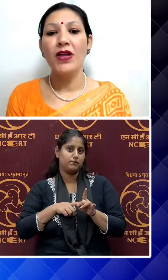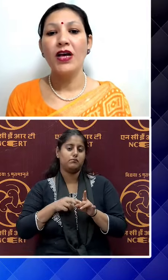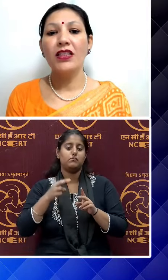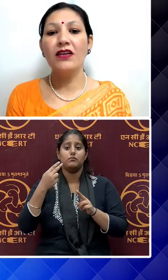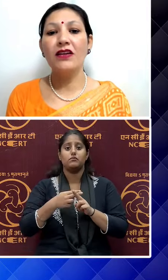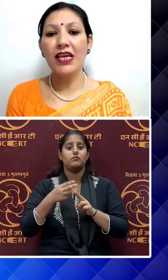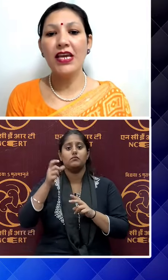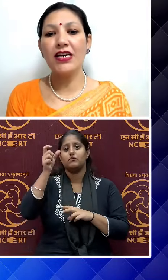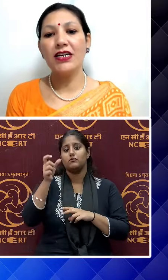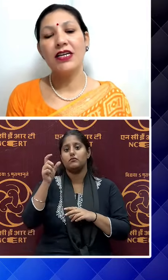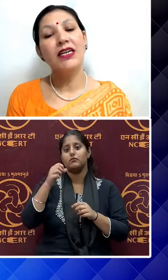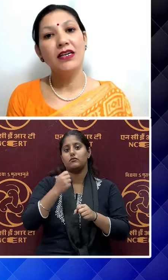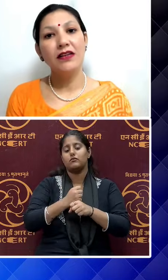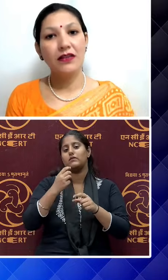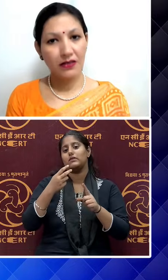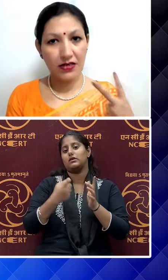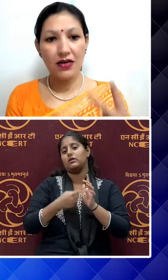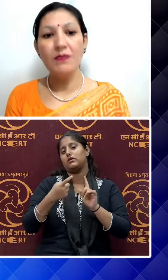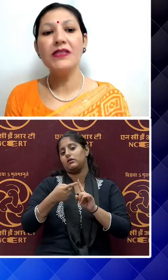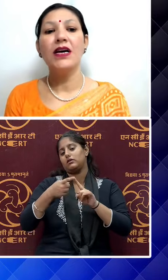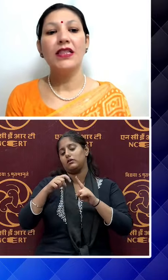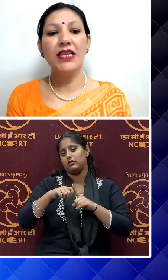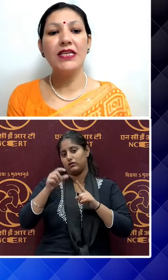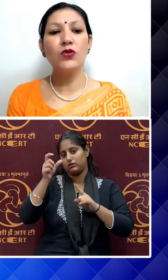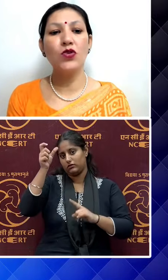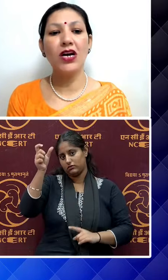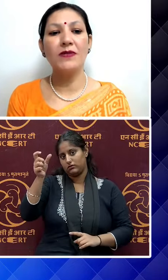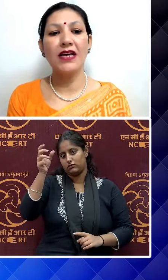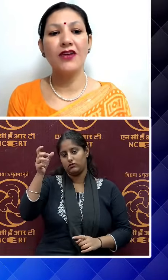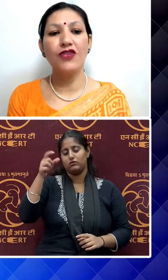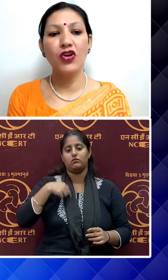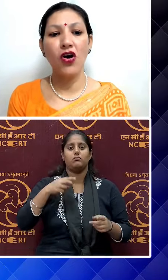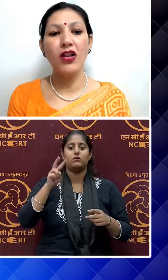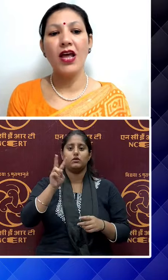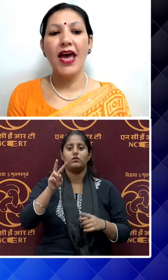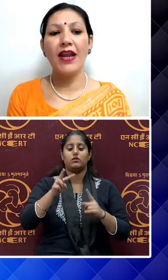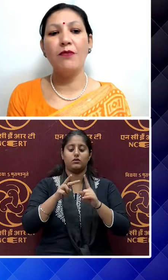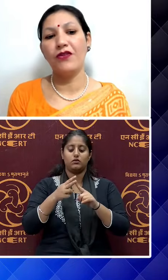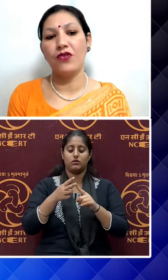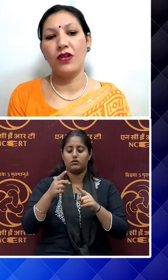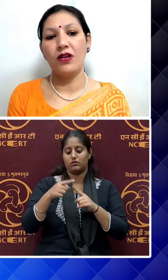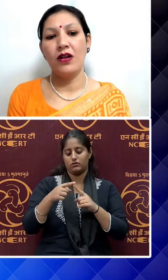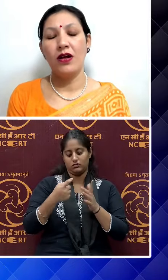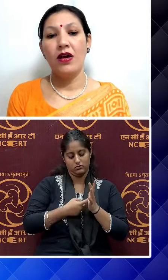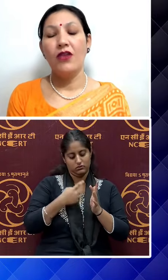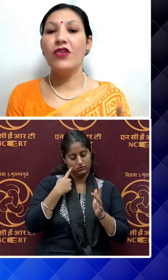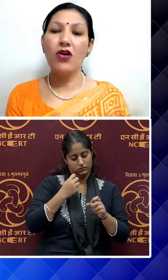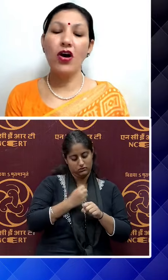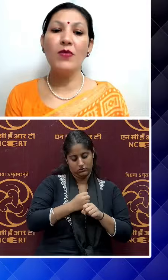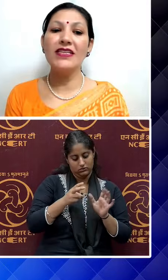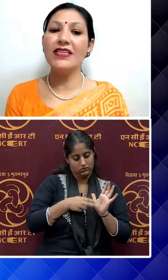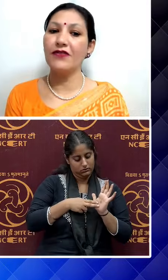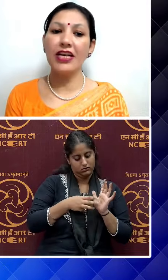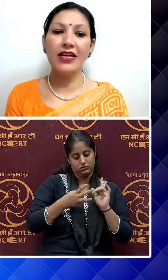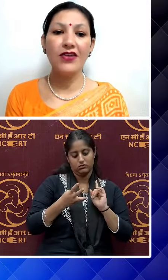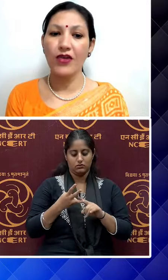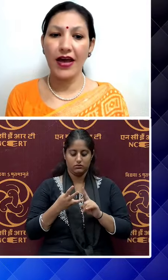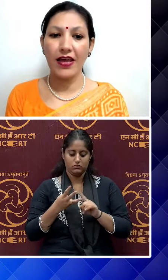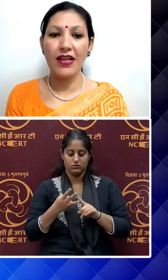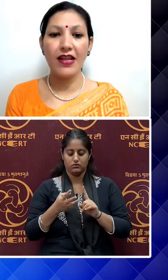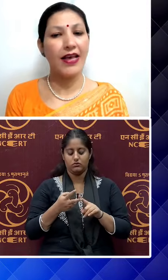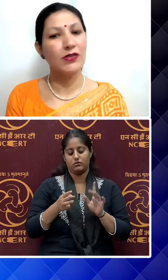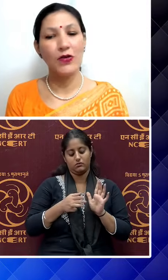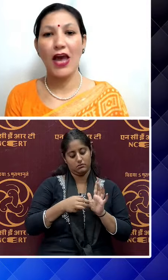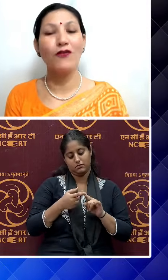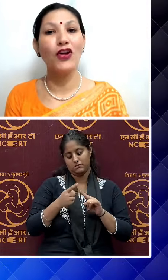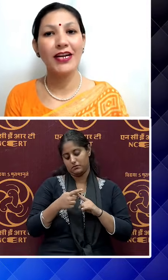from the Greek terms. These two terms are trigon and metra. Trigon means definitely